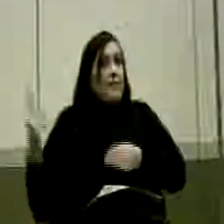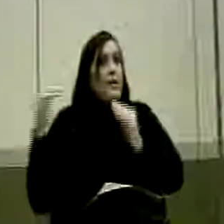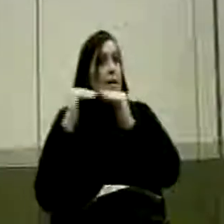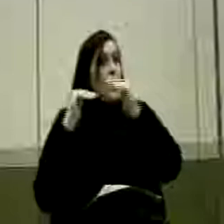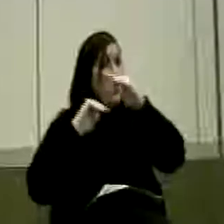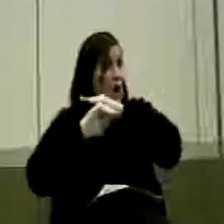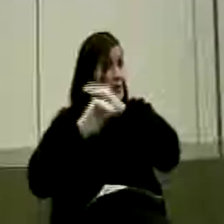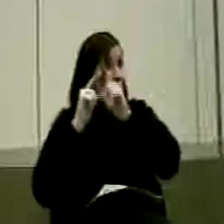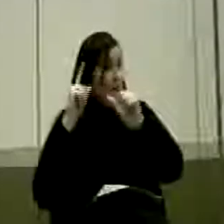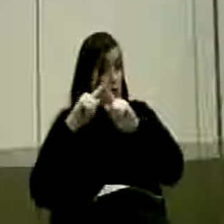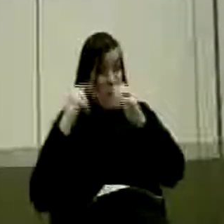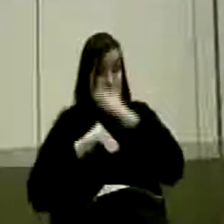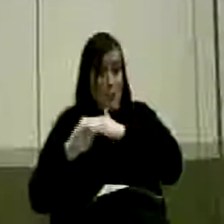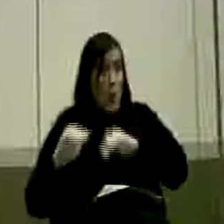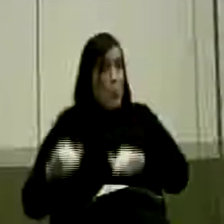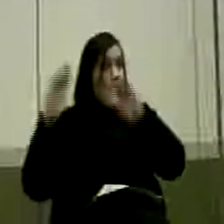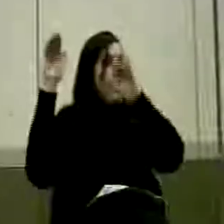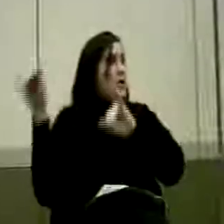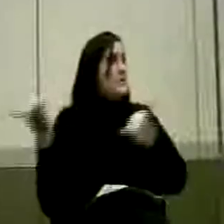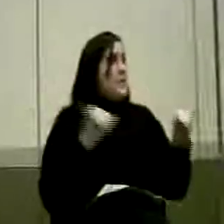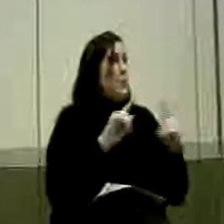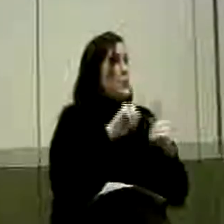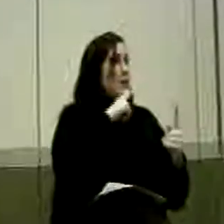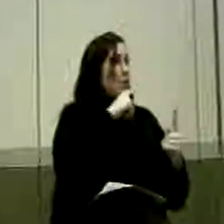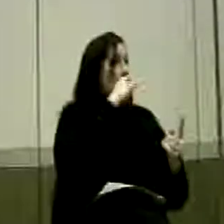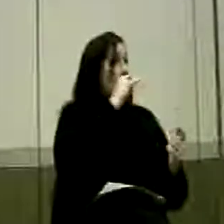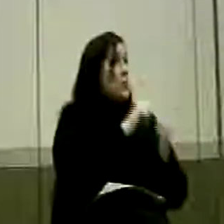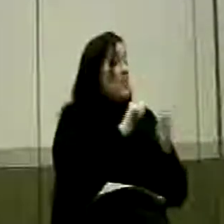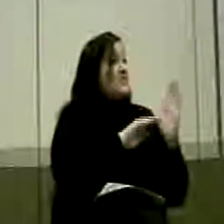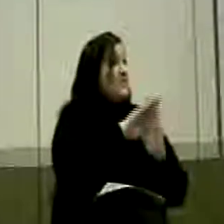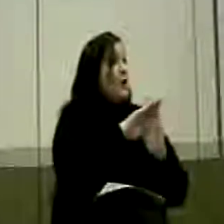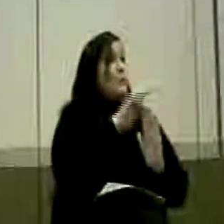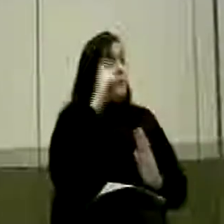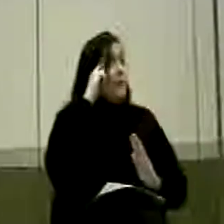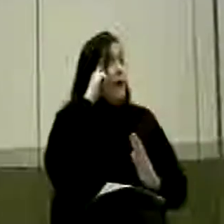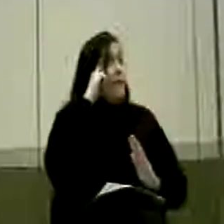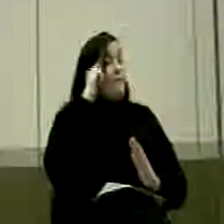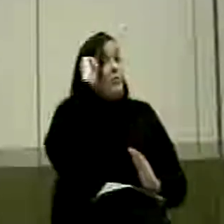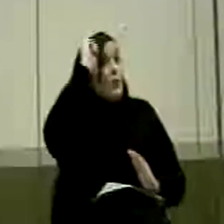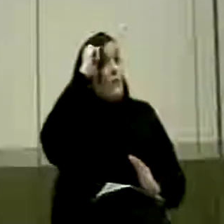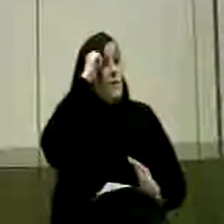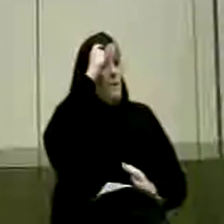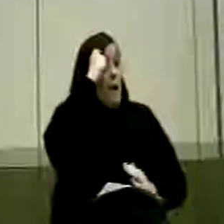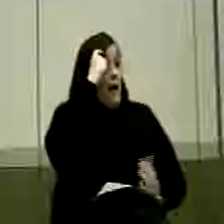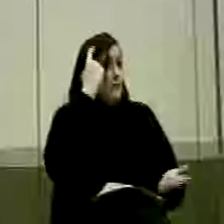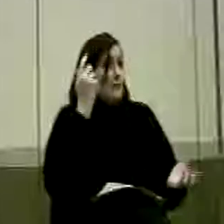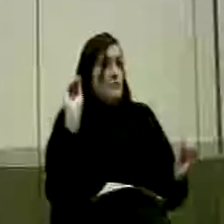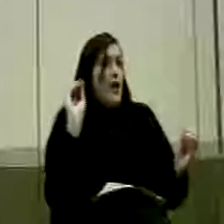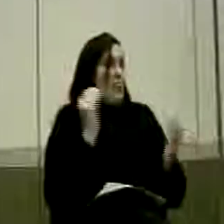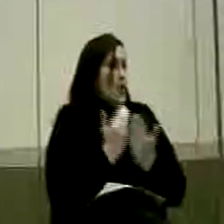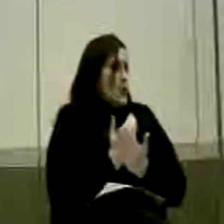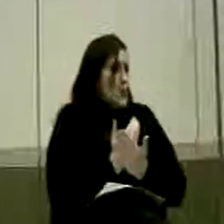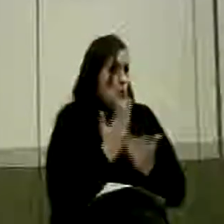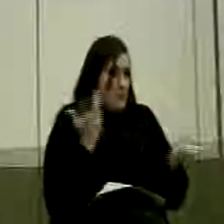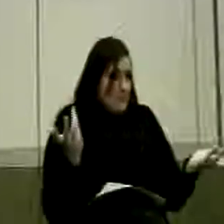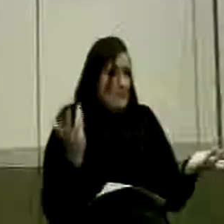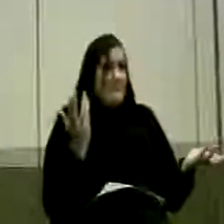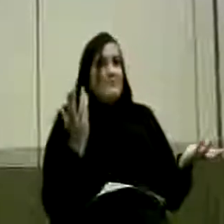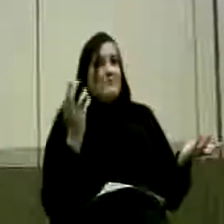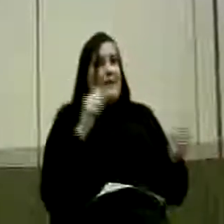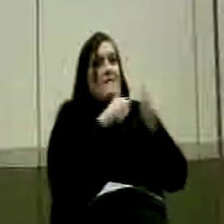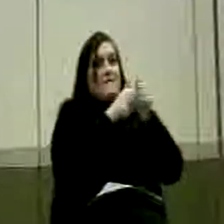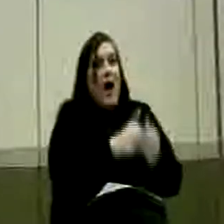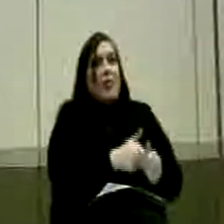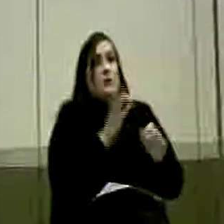to language from birth, and they're very similar to the hearing kids with their development of theory of mind, okay? So it's nothing new there. It kind of follows that importance of